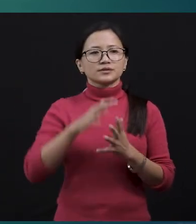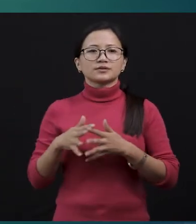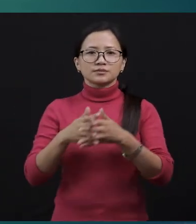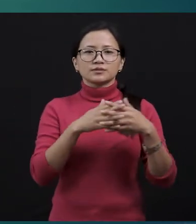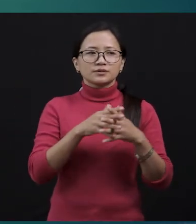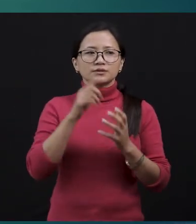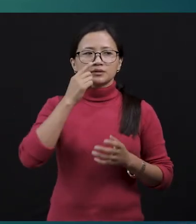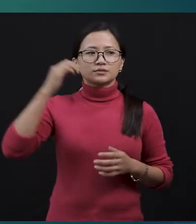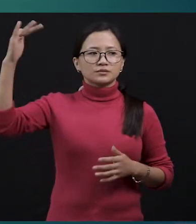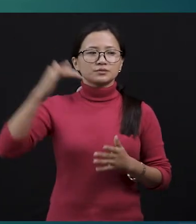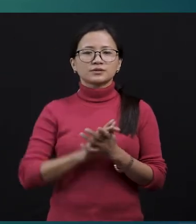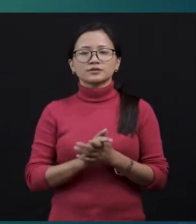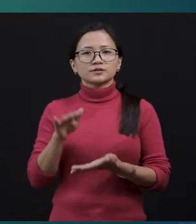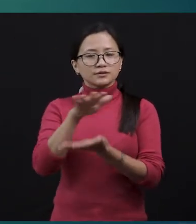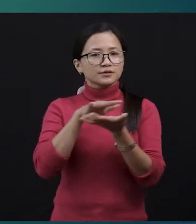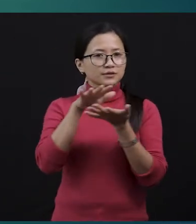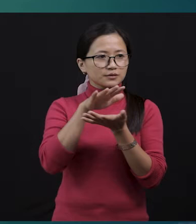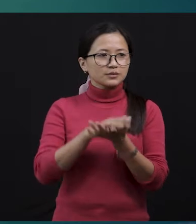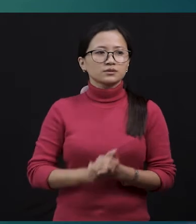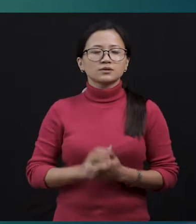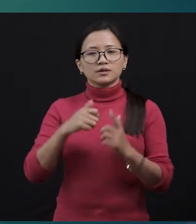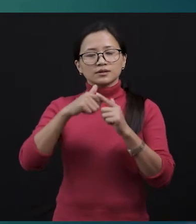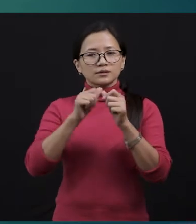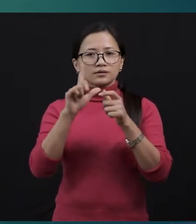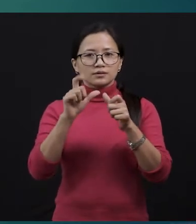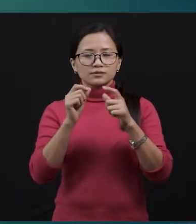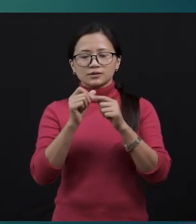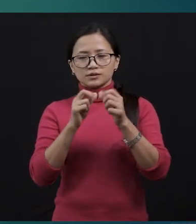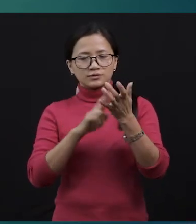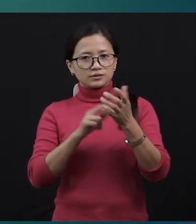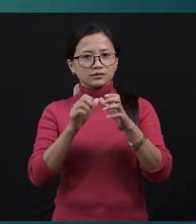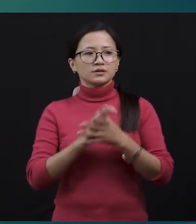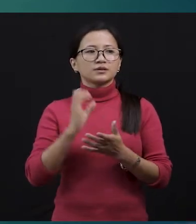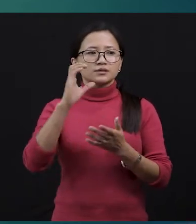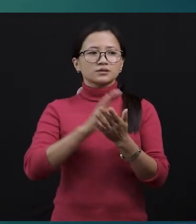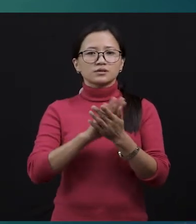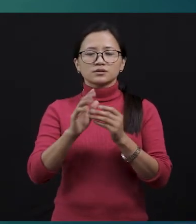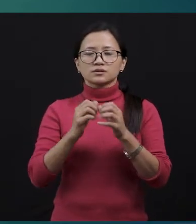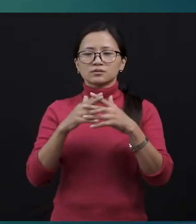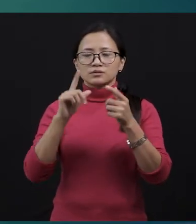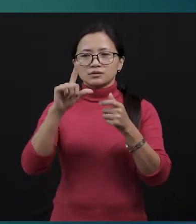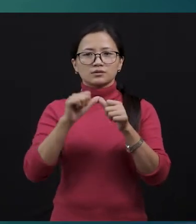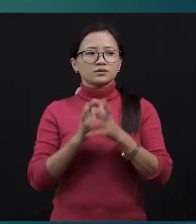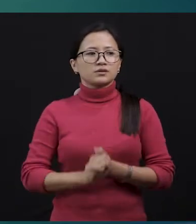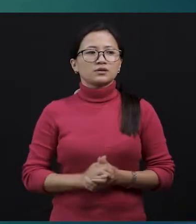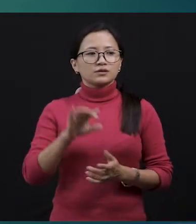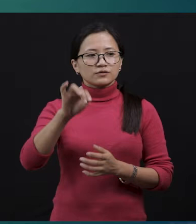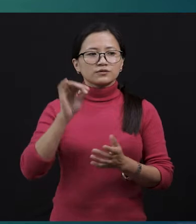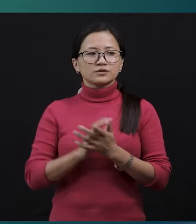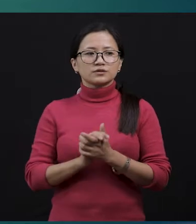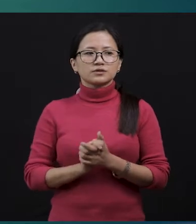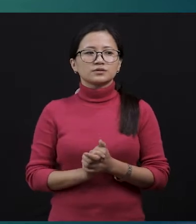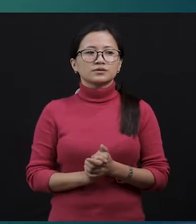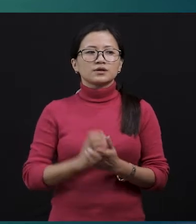space, Kalpana Chawla. For those of you who have missed it, it's in chapter 4 and you will find that in page number